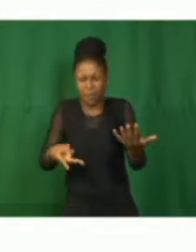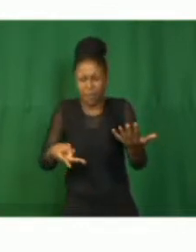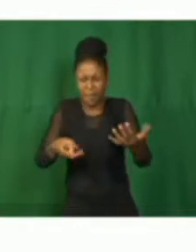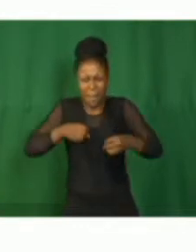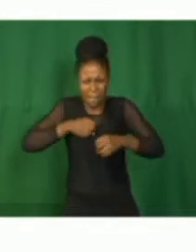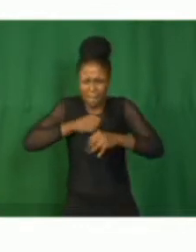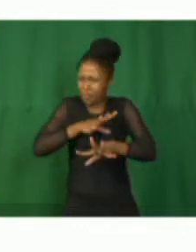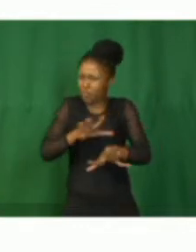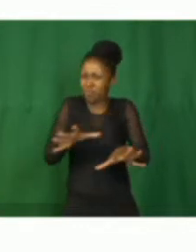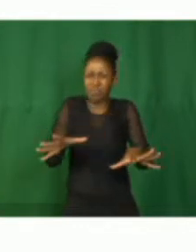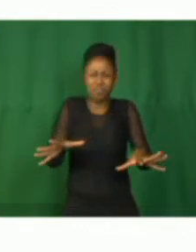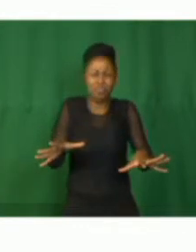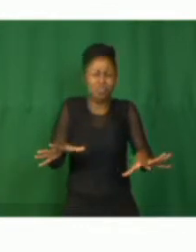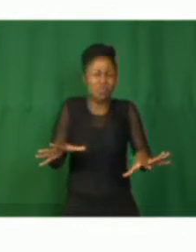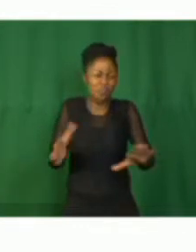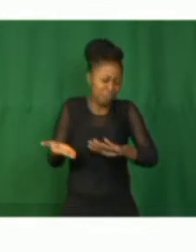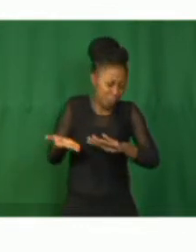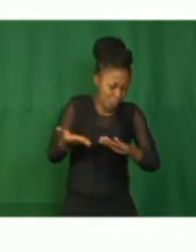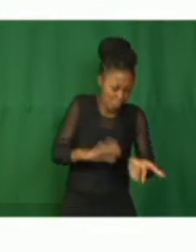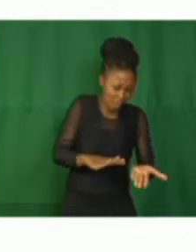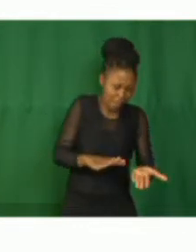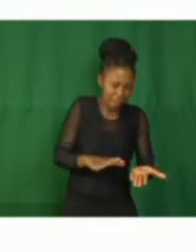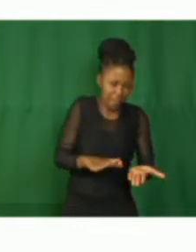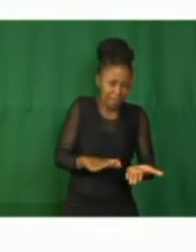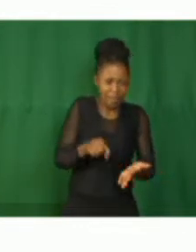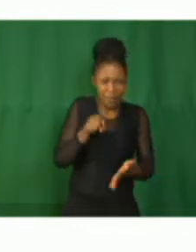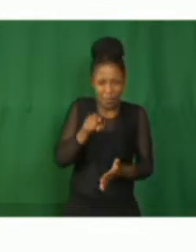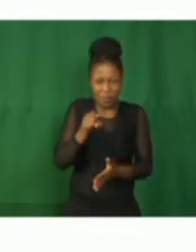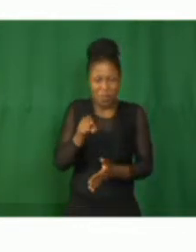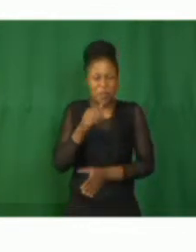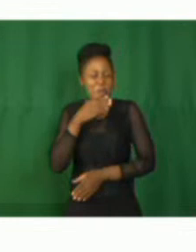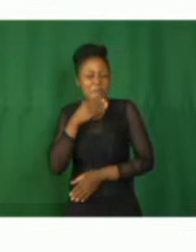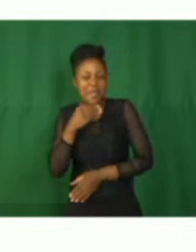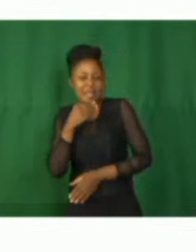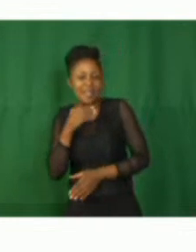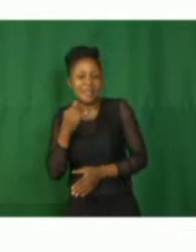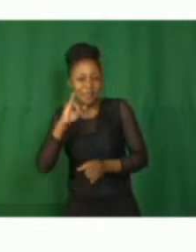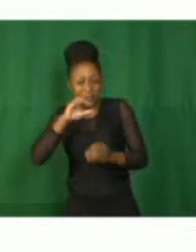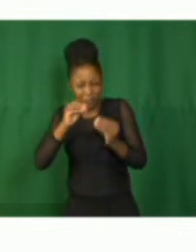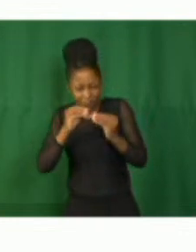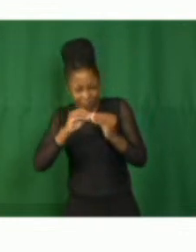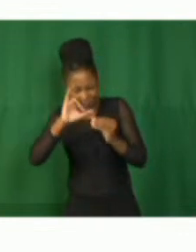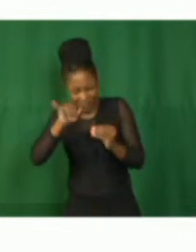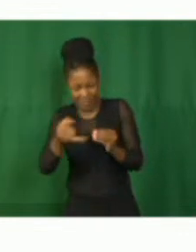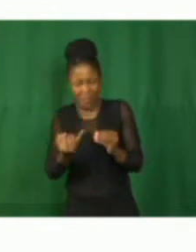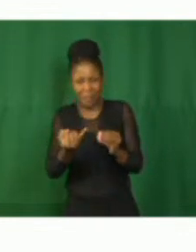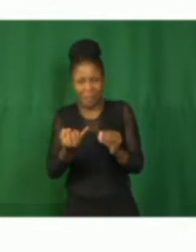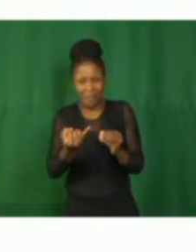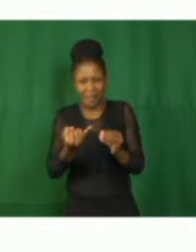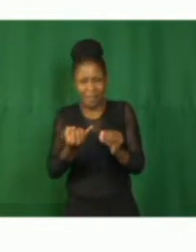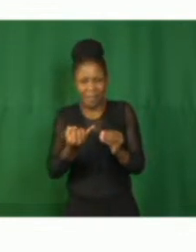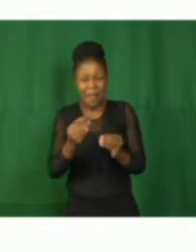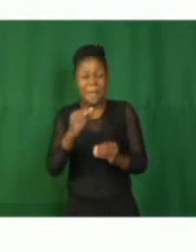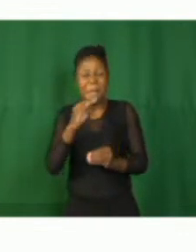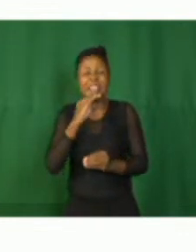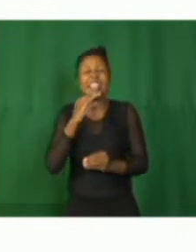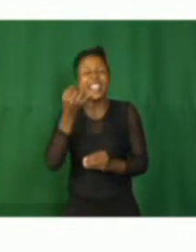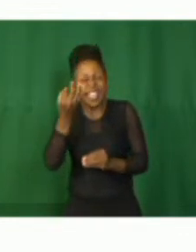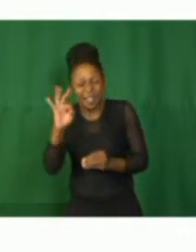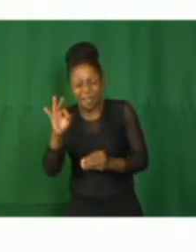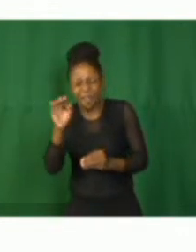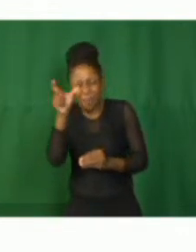what lesson can we draw from that? We learn that the consequence of sin is